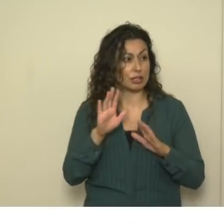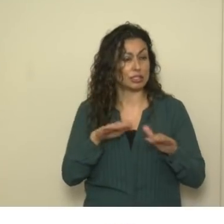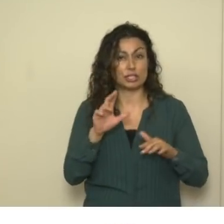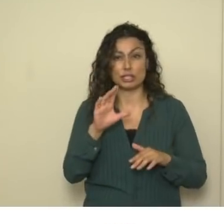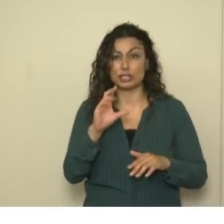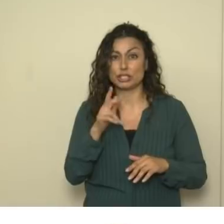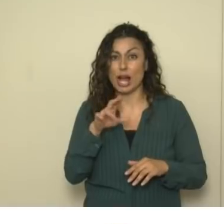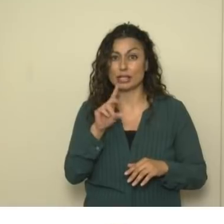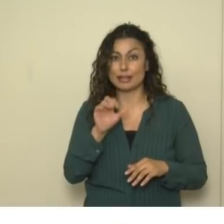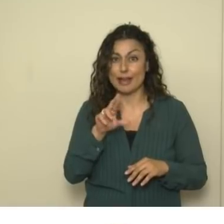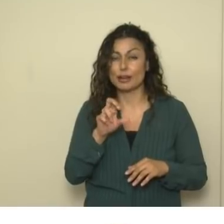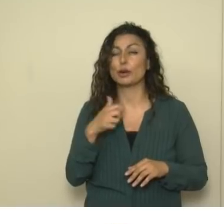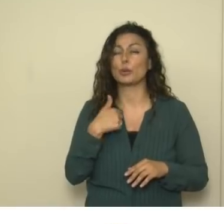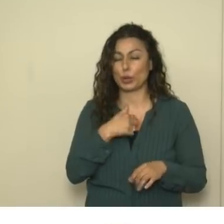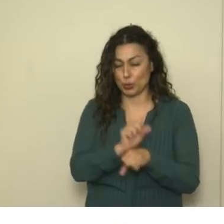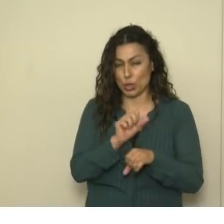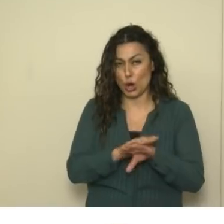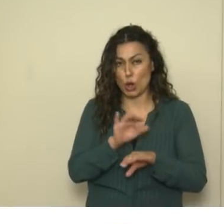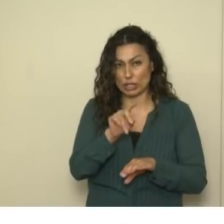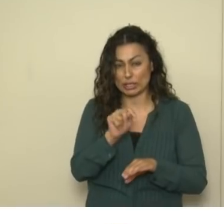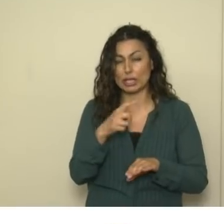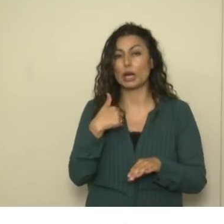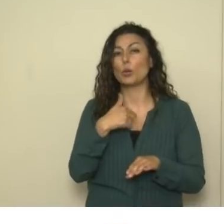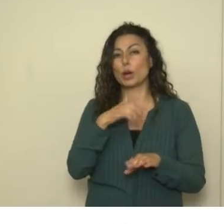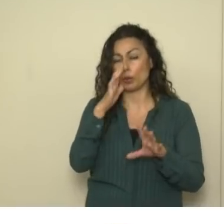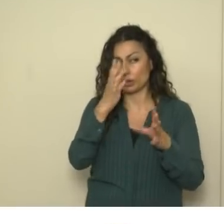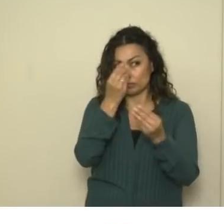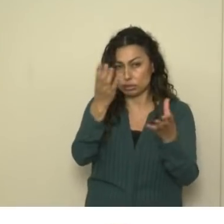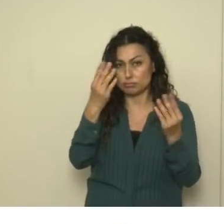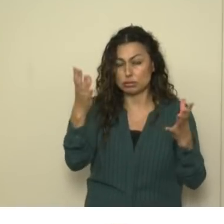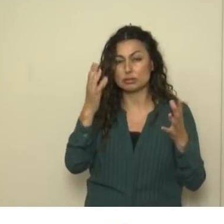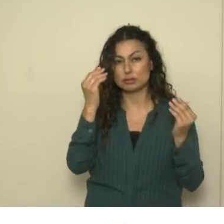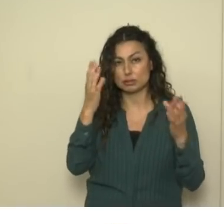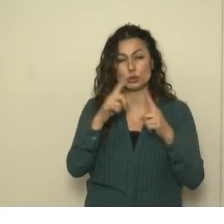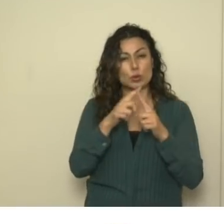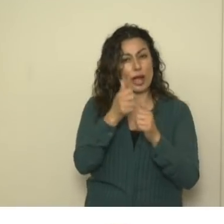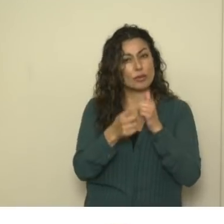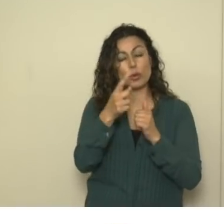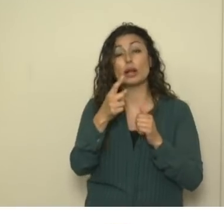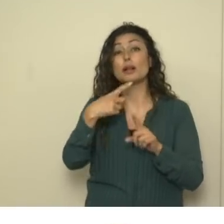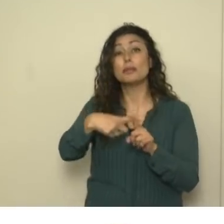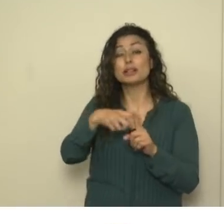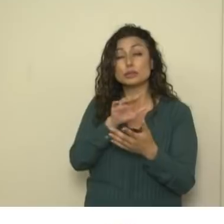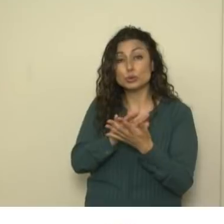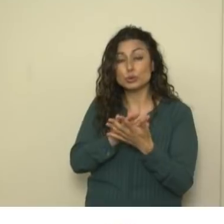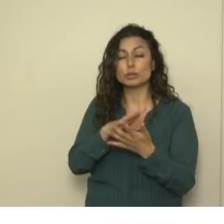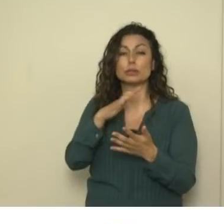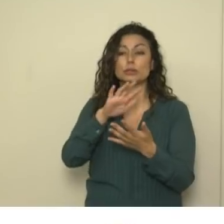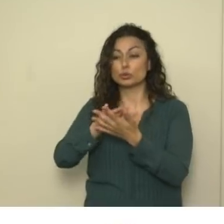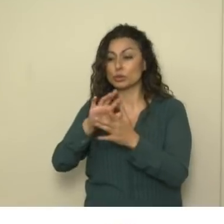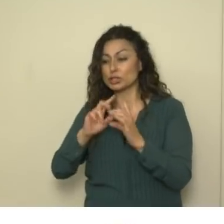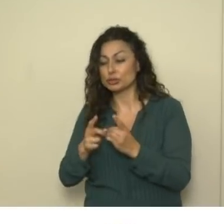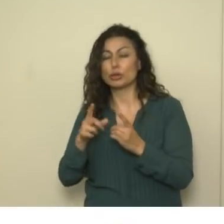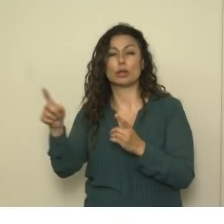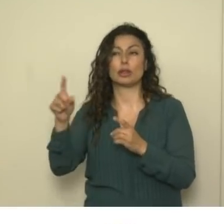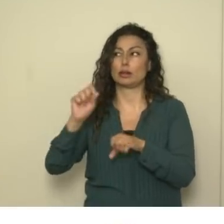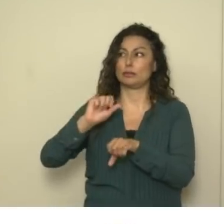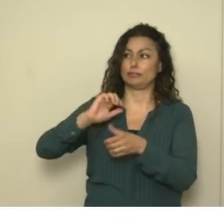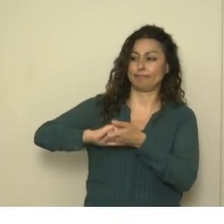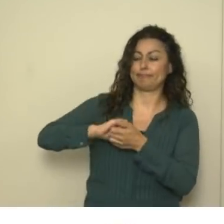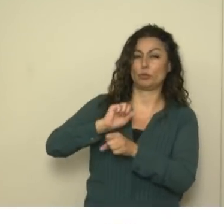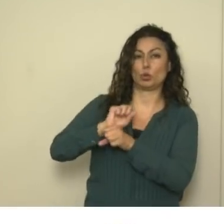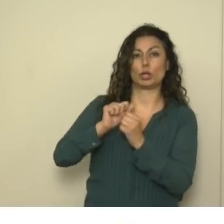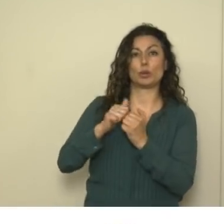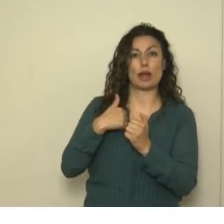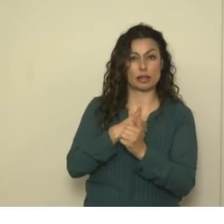it. And we will be getting information out to everyone. And schools and school districts are working with us to make sure